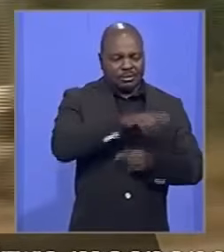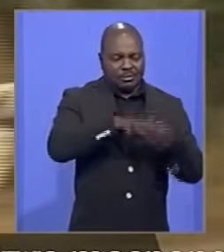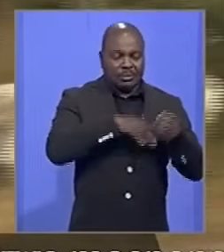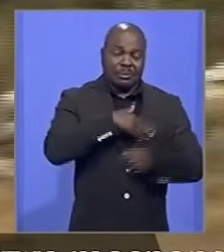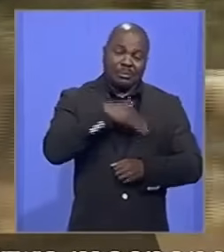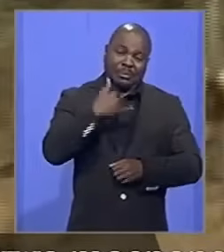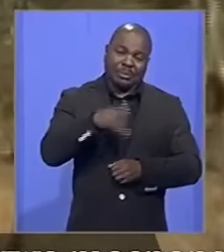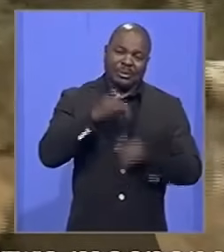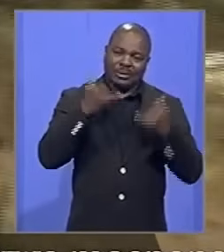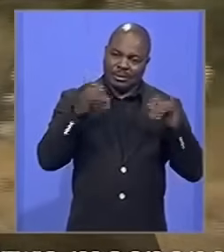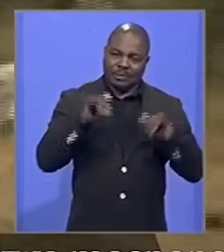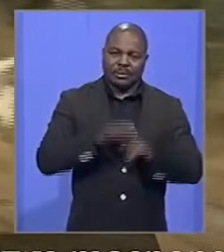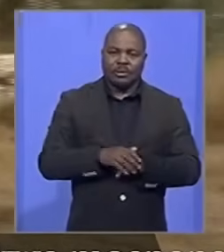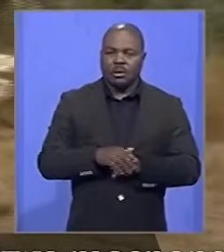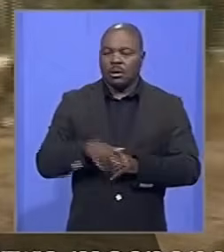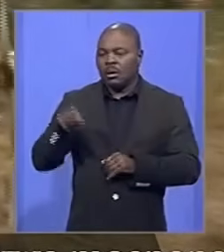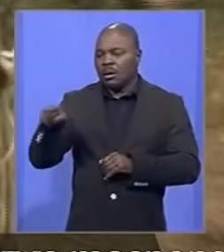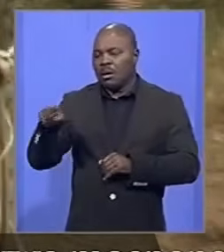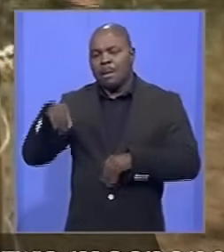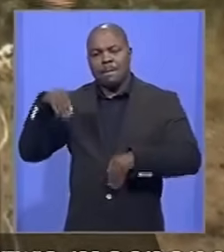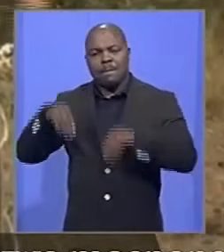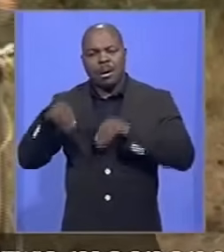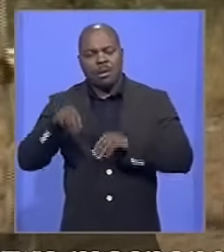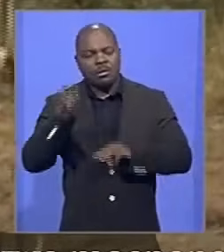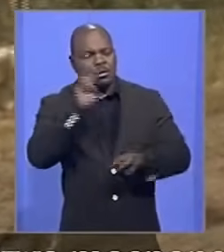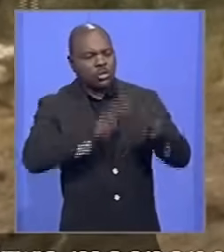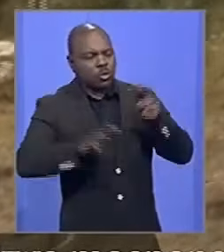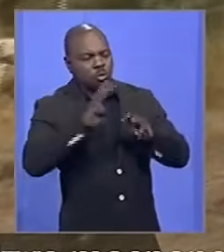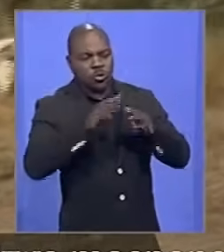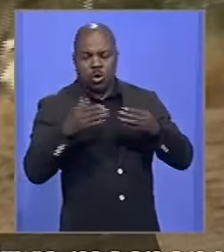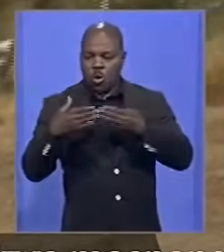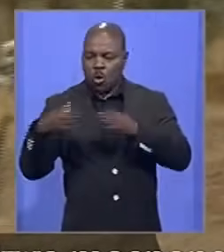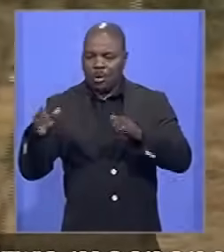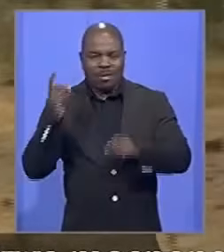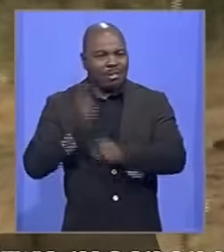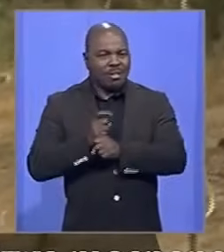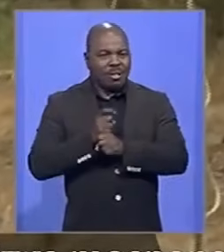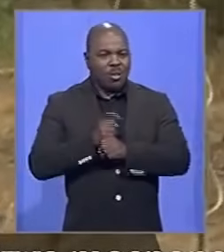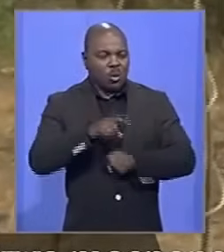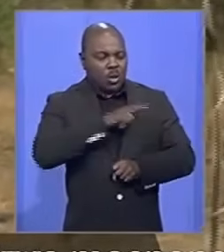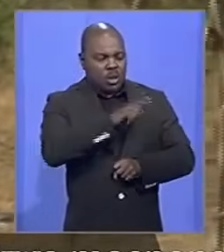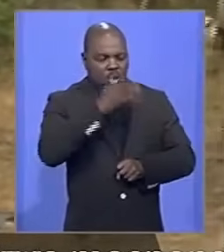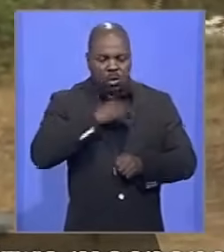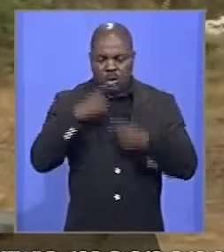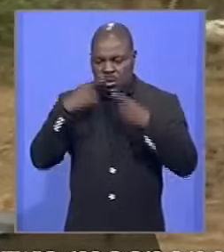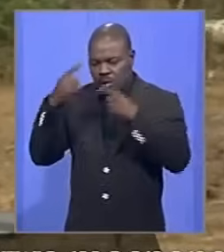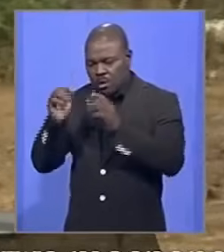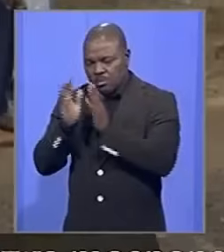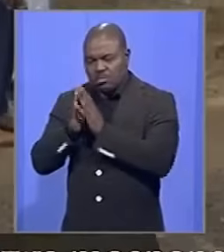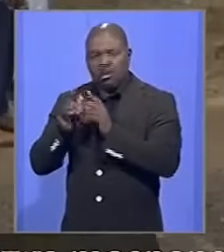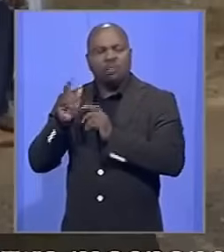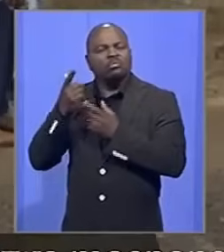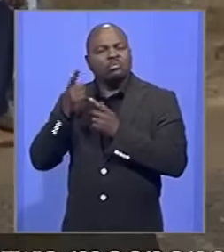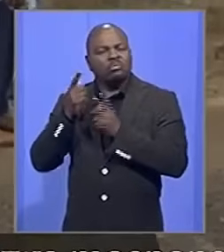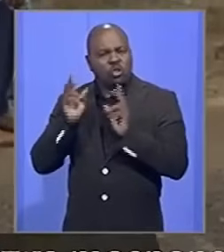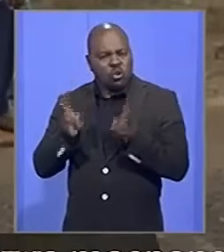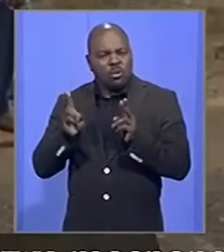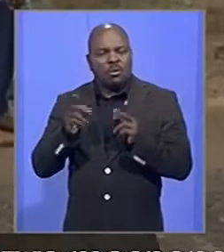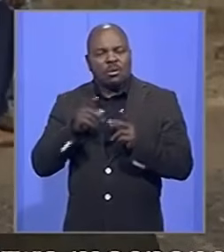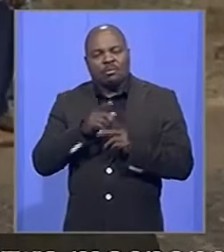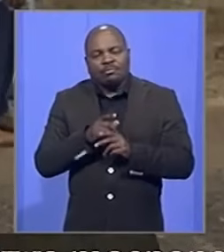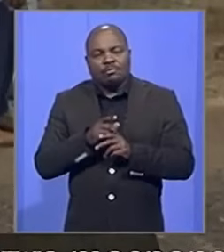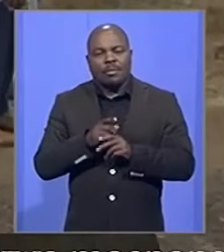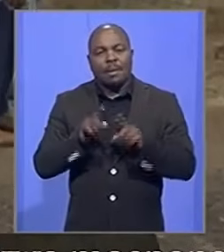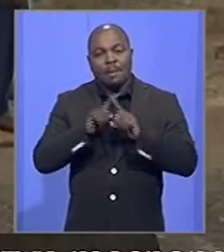mokutlobotlhokong. Basireletsi ba moepo ba ganne go ba bulela diheke gore ba dire ditlhabelo le go tshwara thapelo jaaka gale. Fela